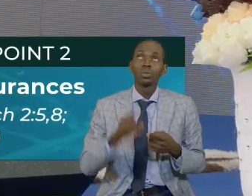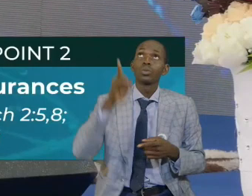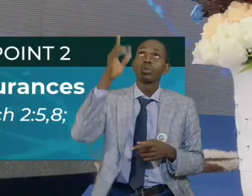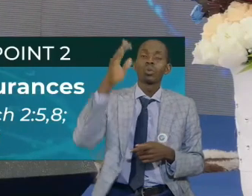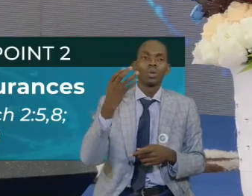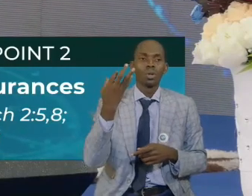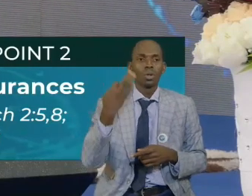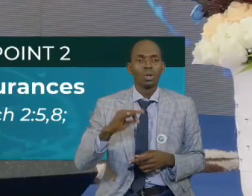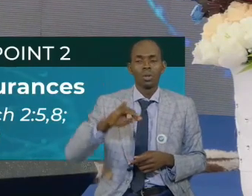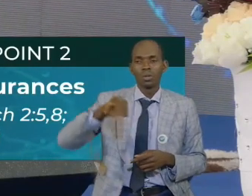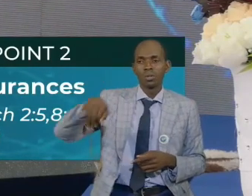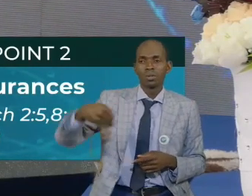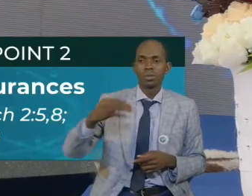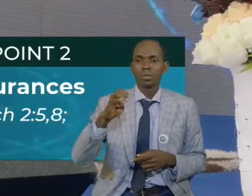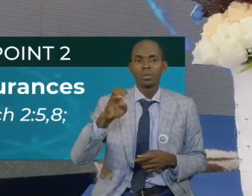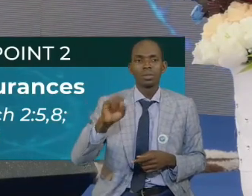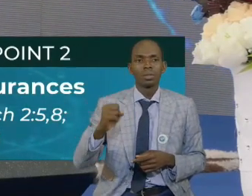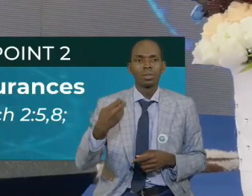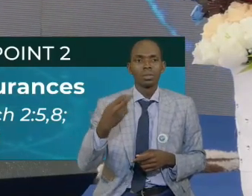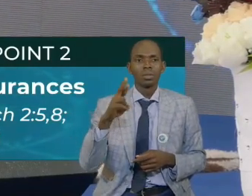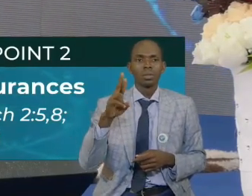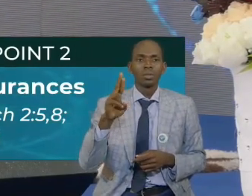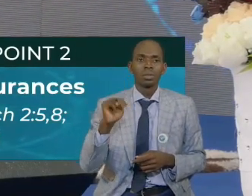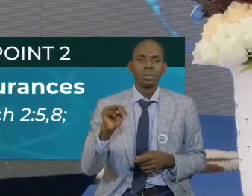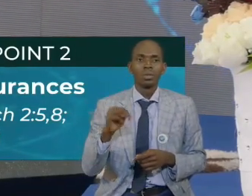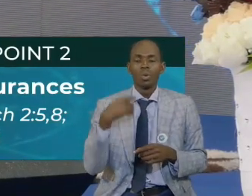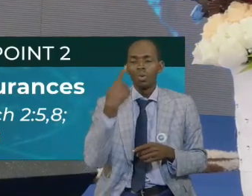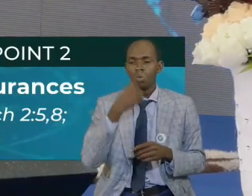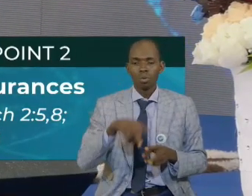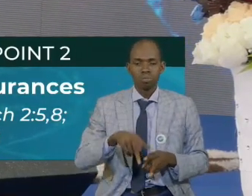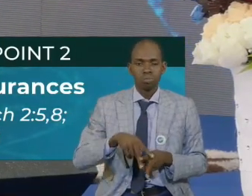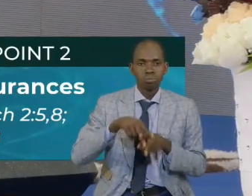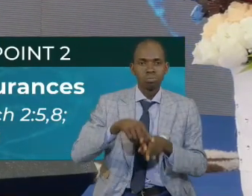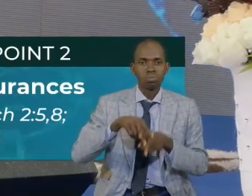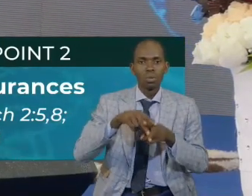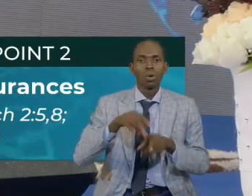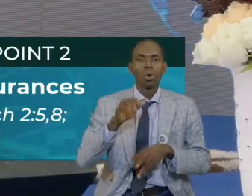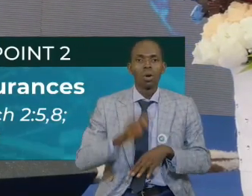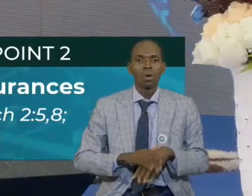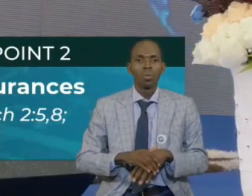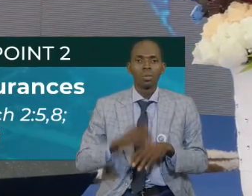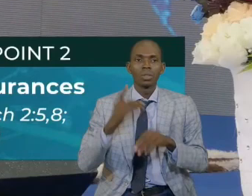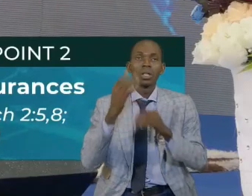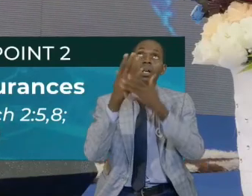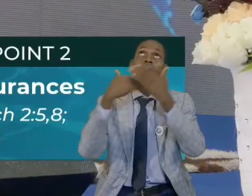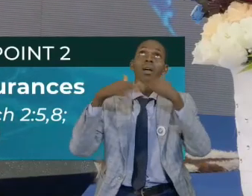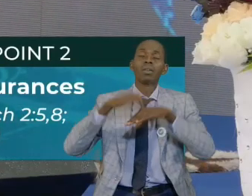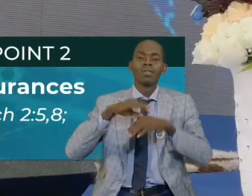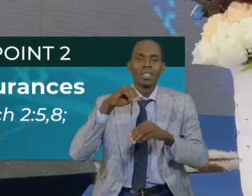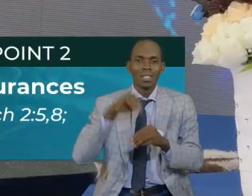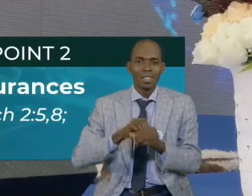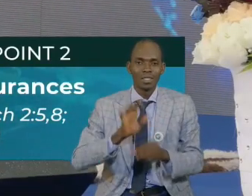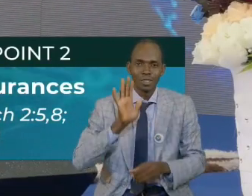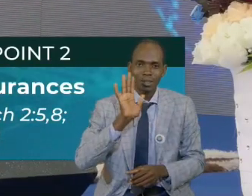who rideth upon the heaven in thy help,